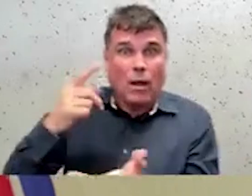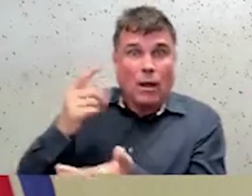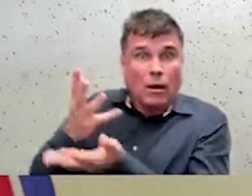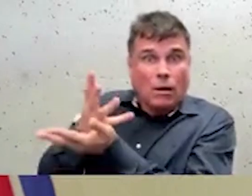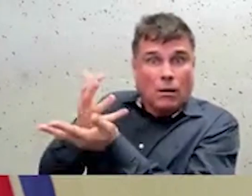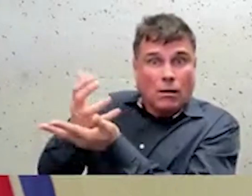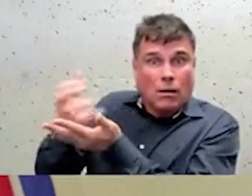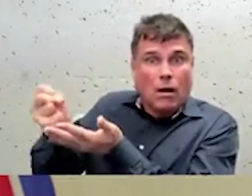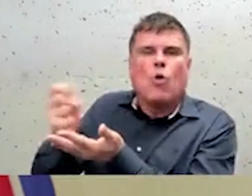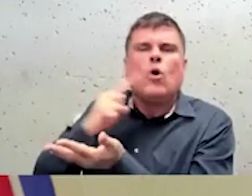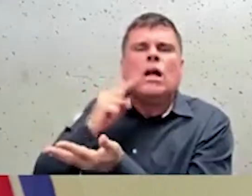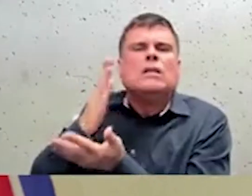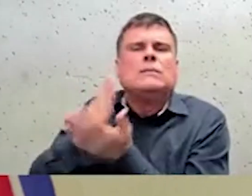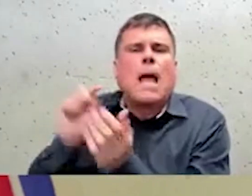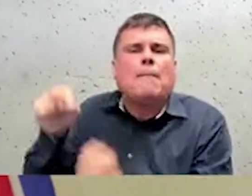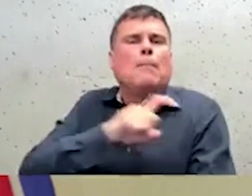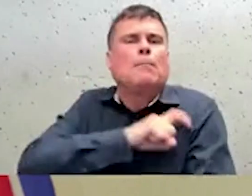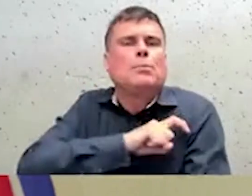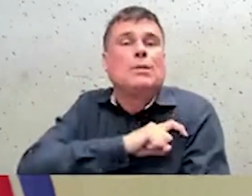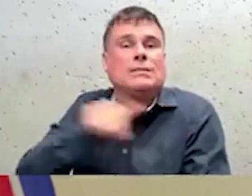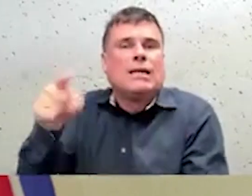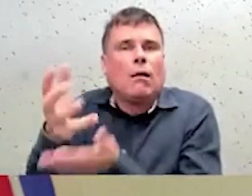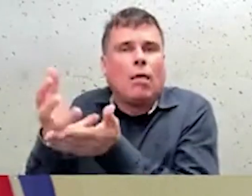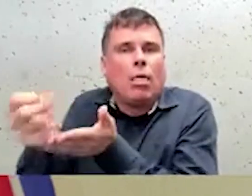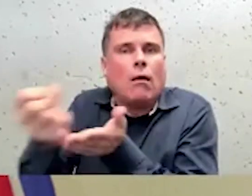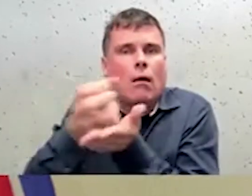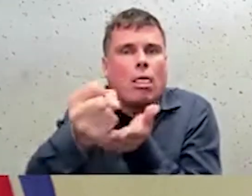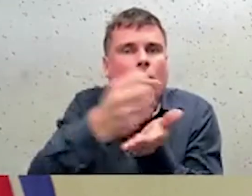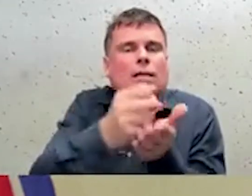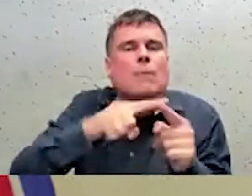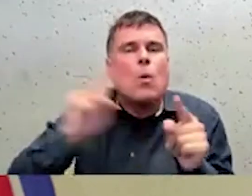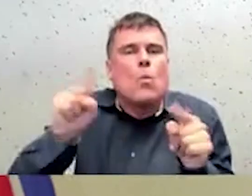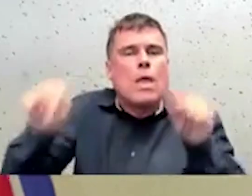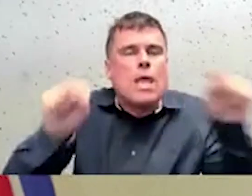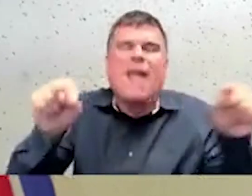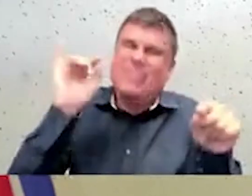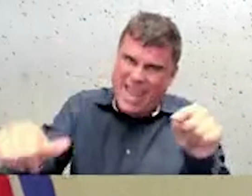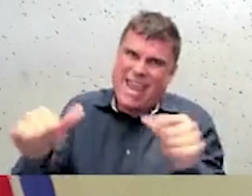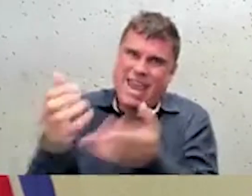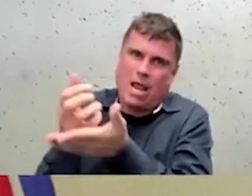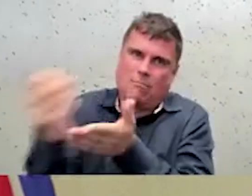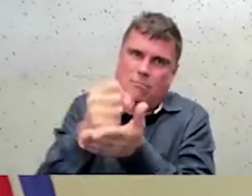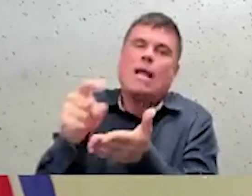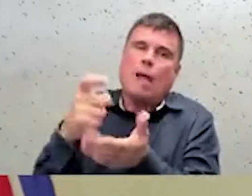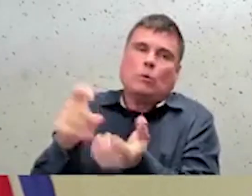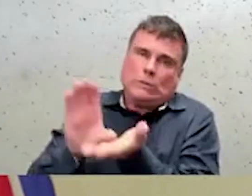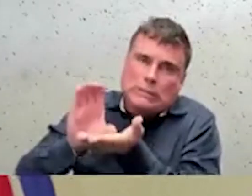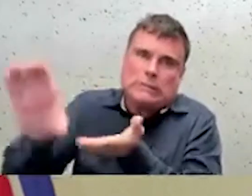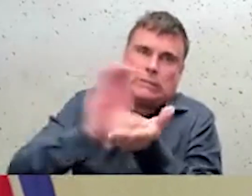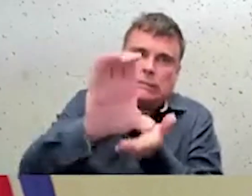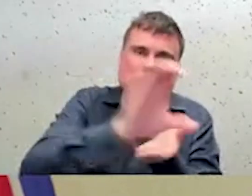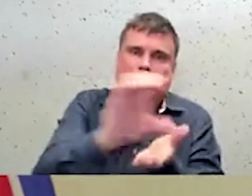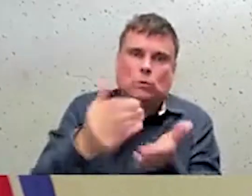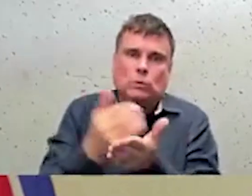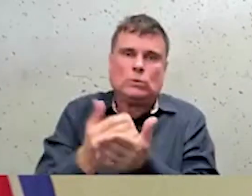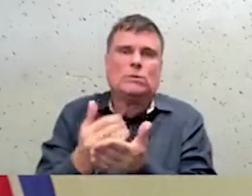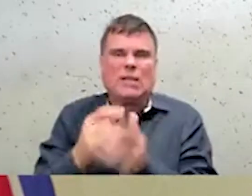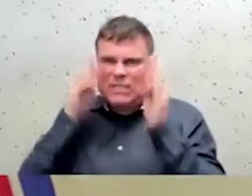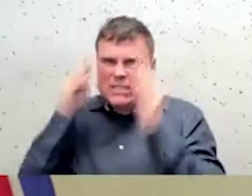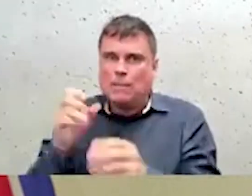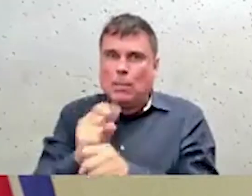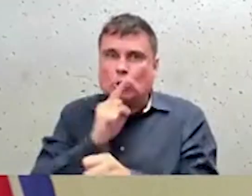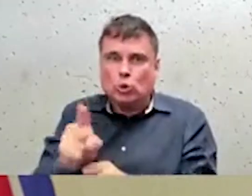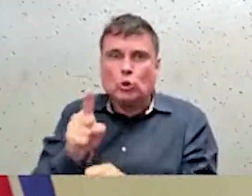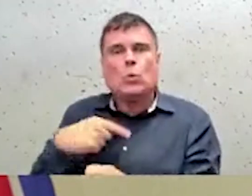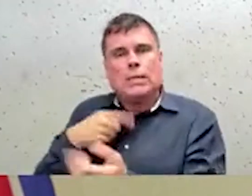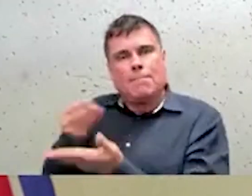that's not to say that we need to be always vigilant and alert and making those procurement decisions effectively and